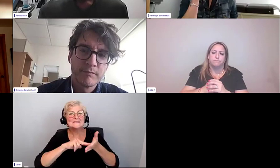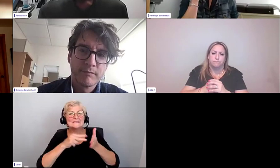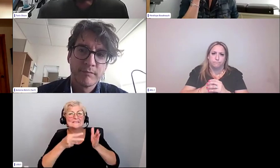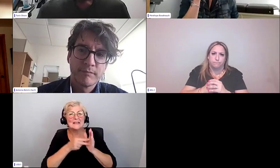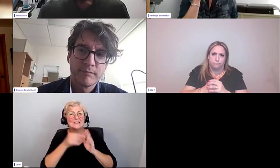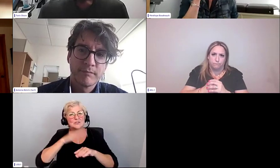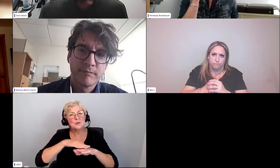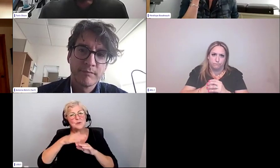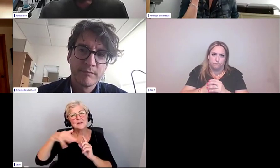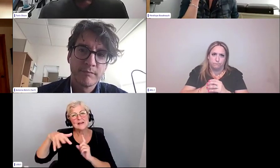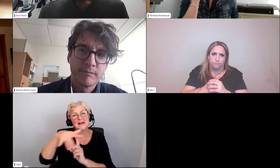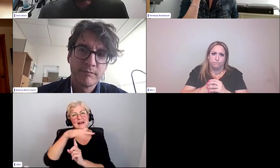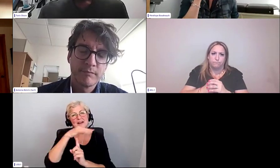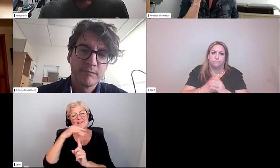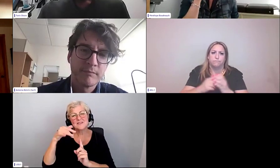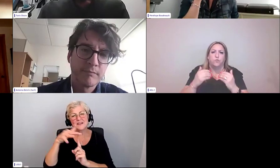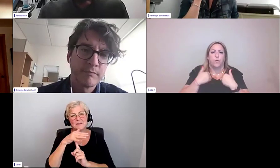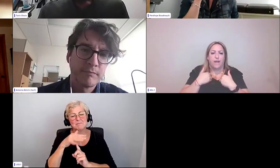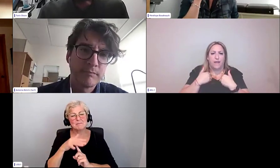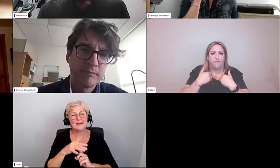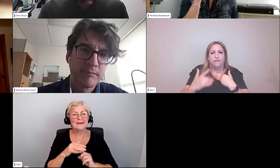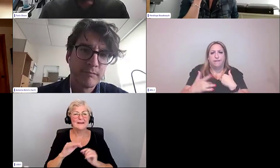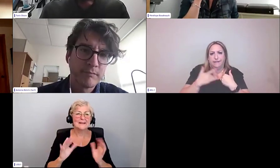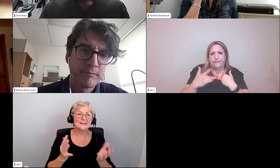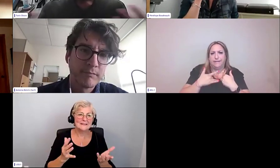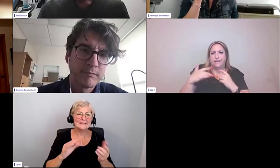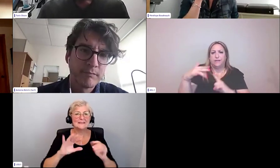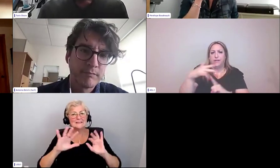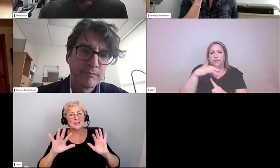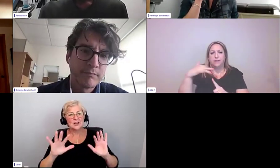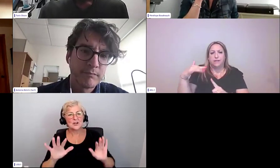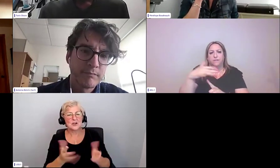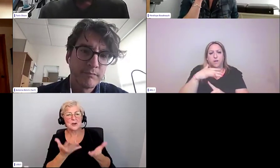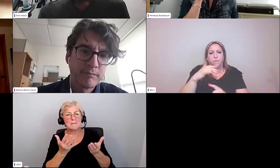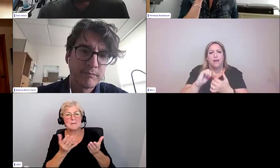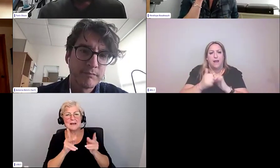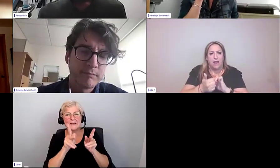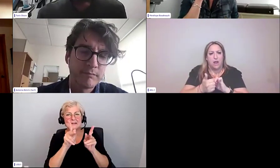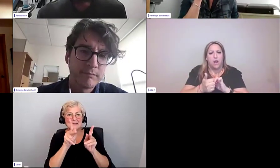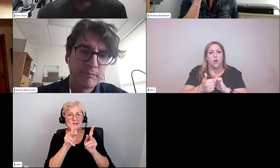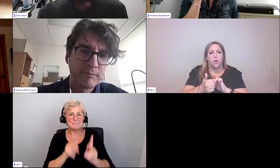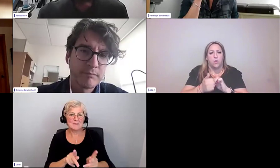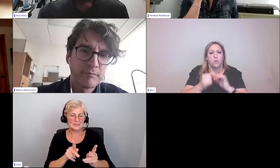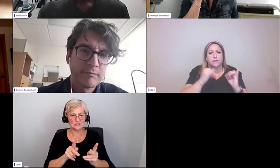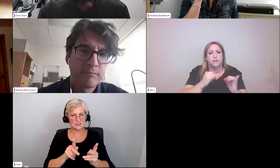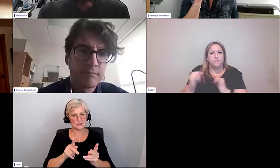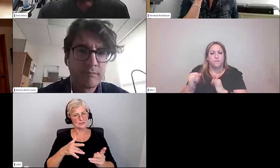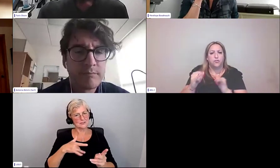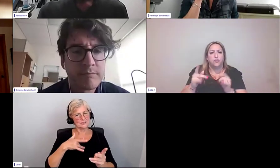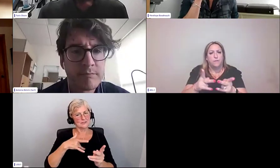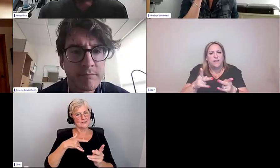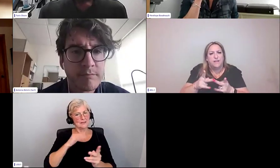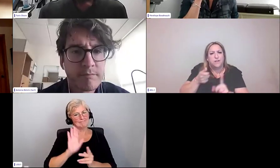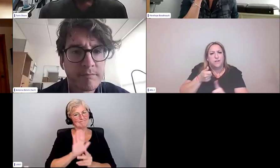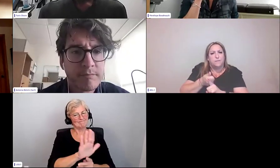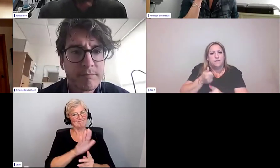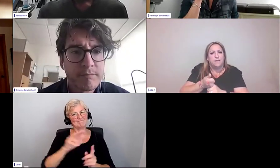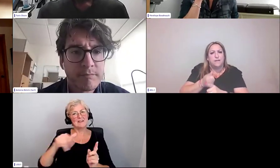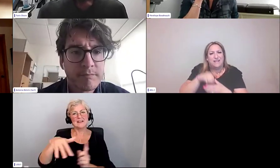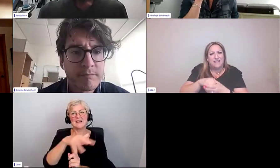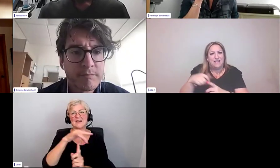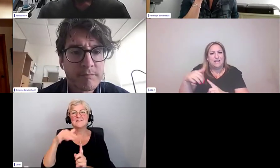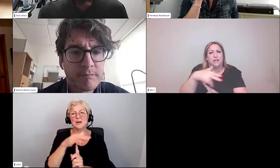to have a sense of the environment, how the individual positions themselves in the